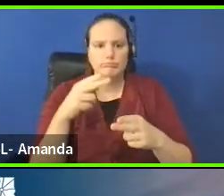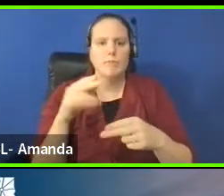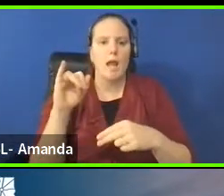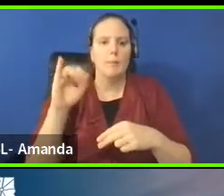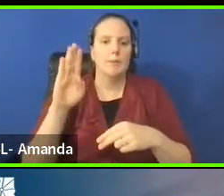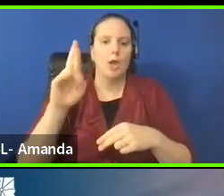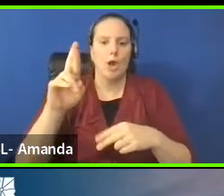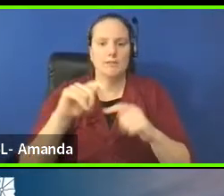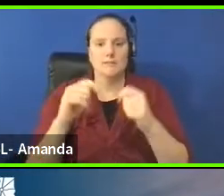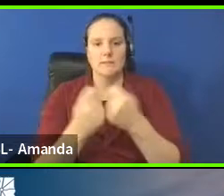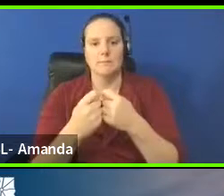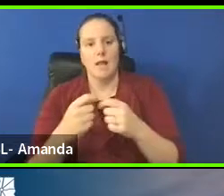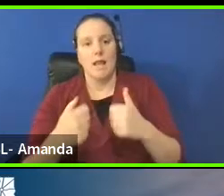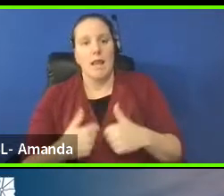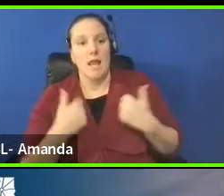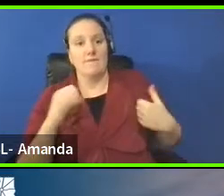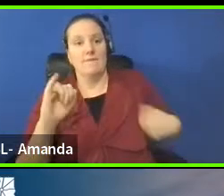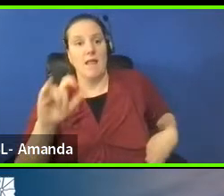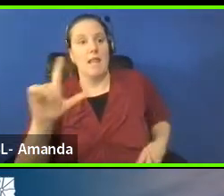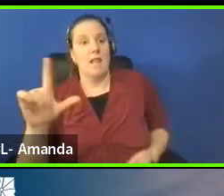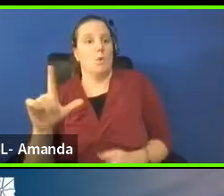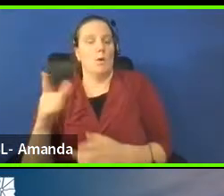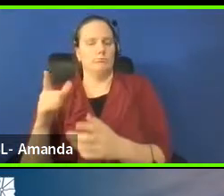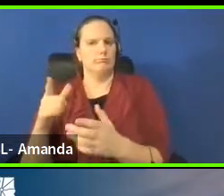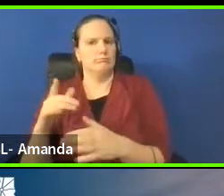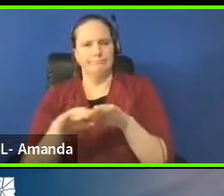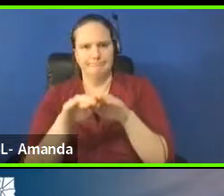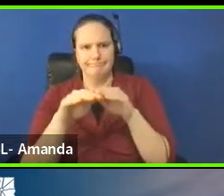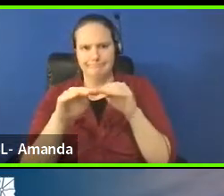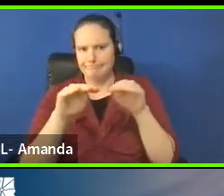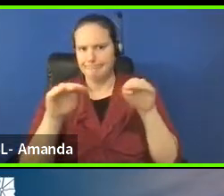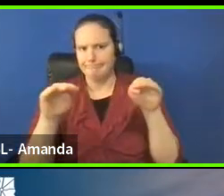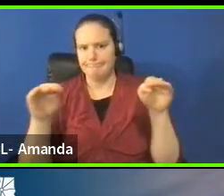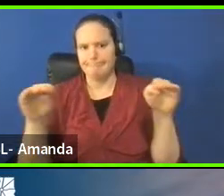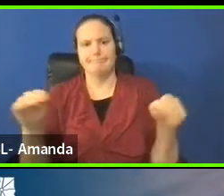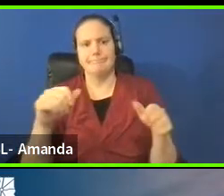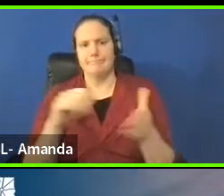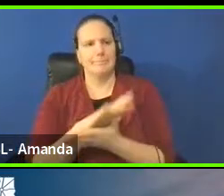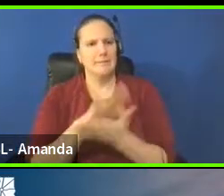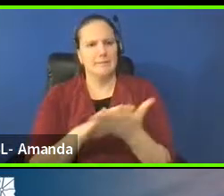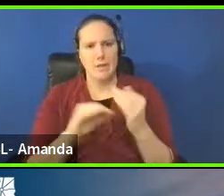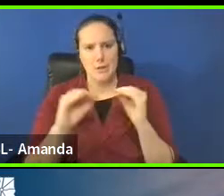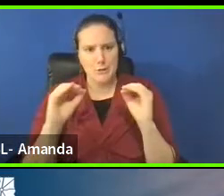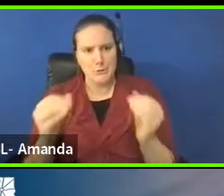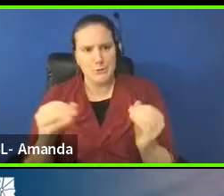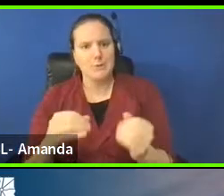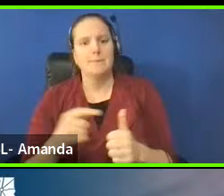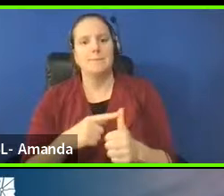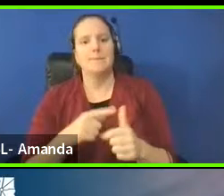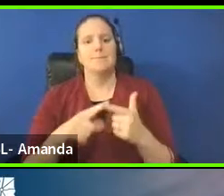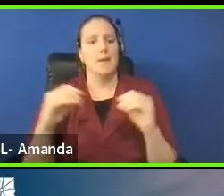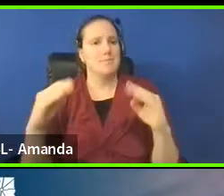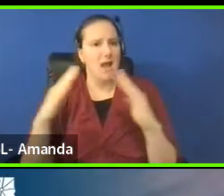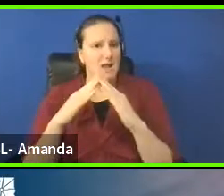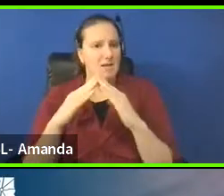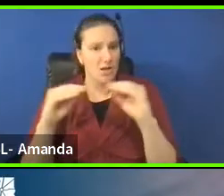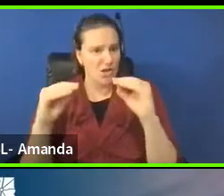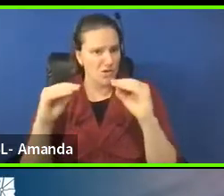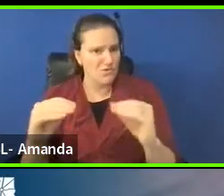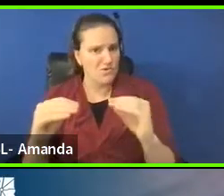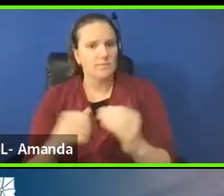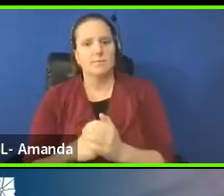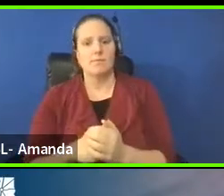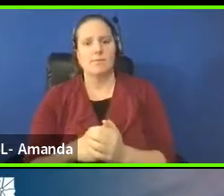in Illinois, and it's really, really flat. No great beaches, no mountains. So I'm going to say